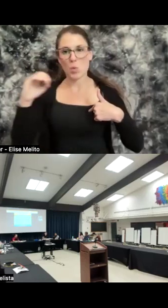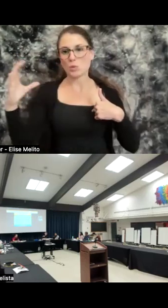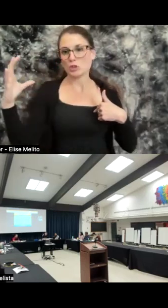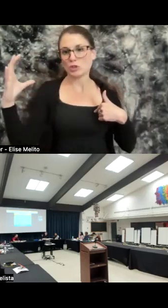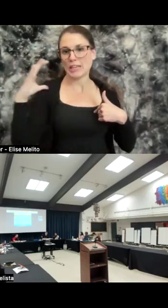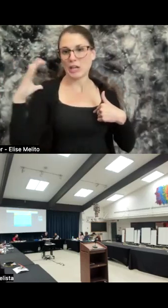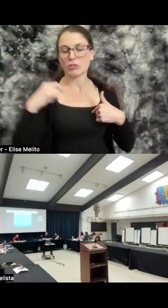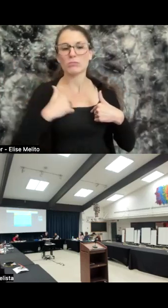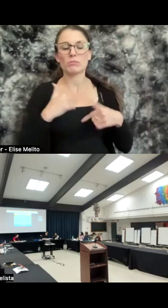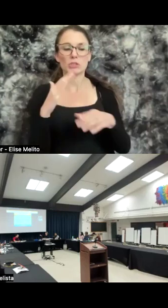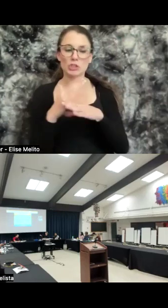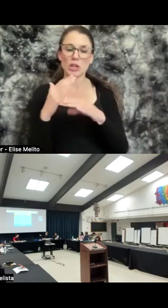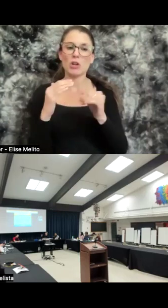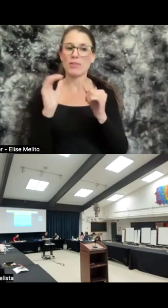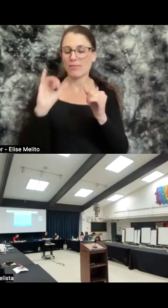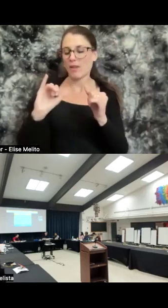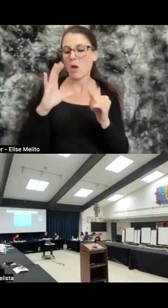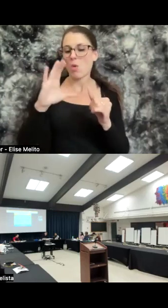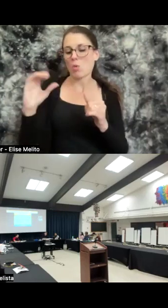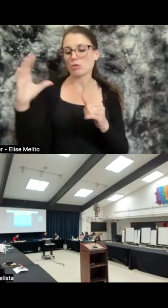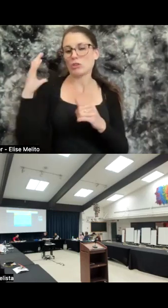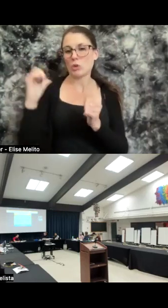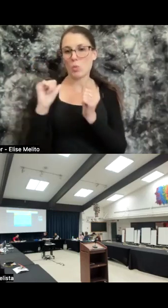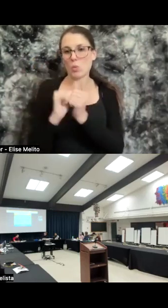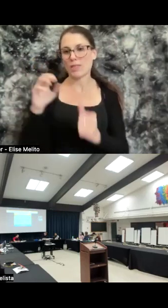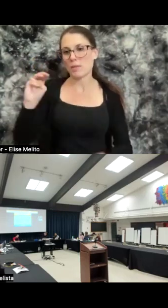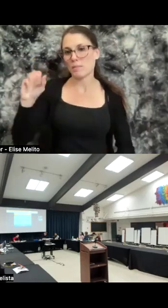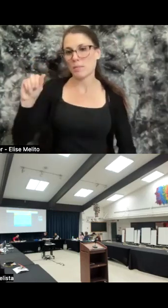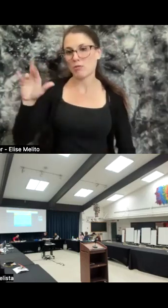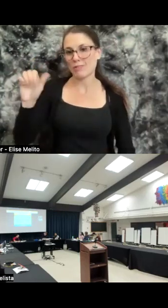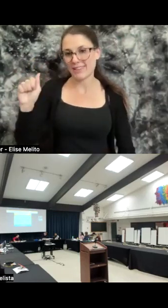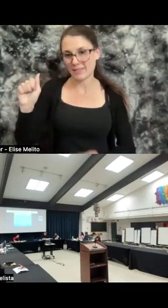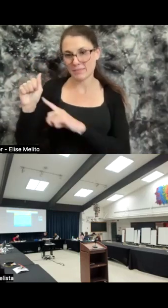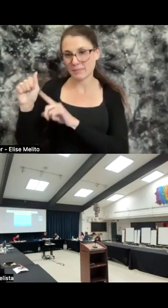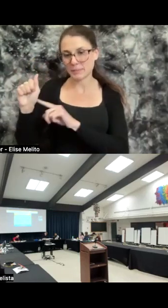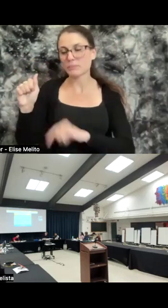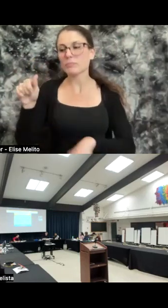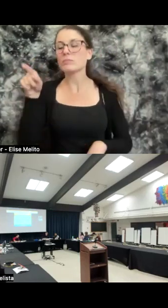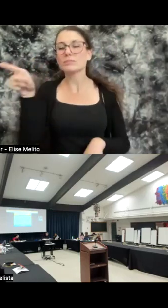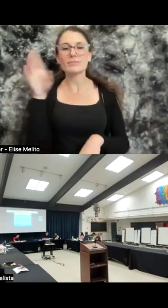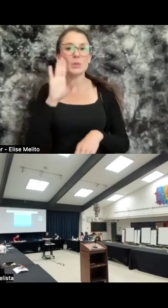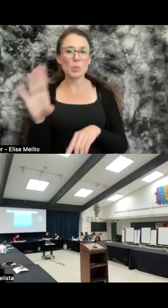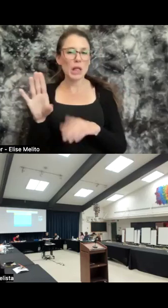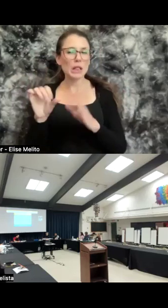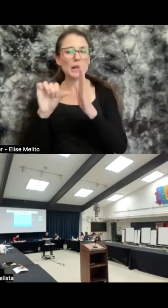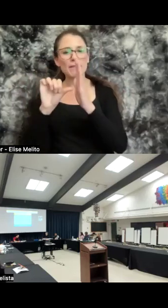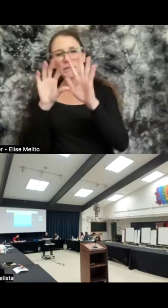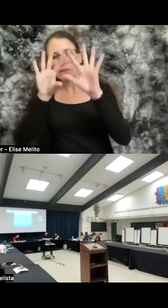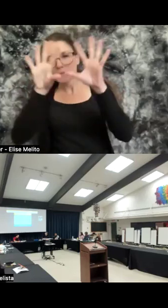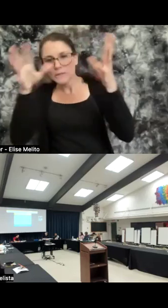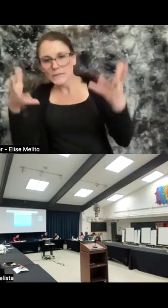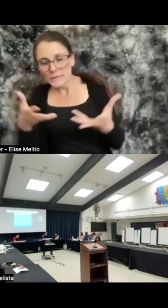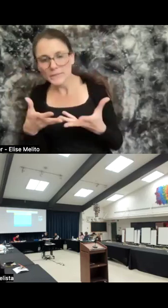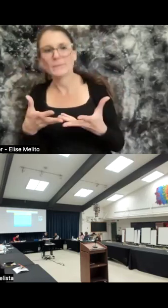and I co-chair with Maria. Maria is going to kind of give the highlights for our